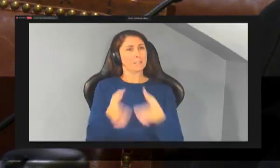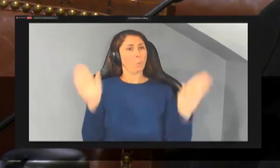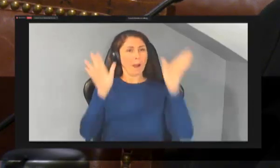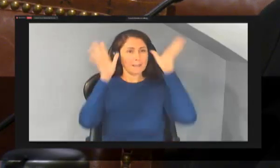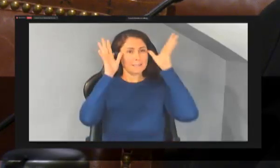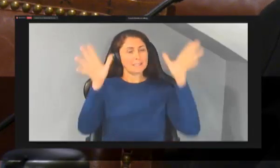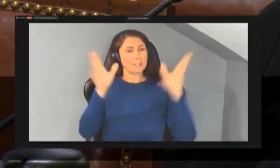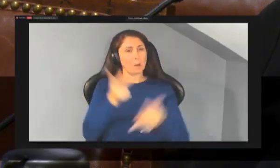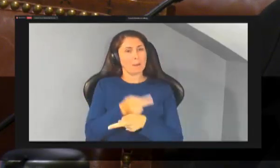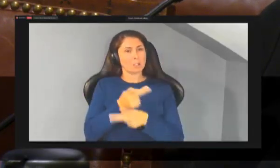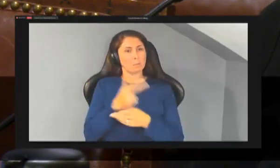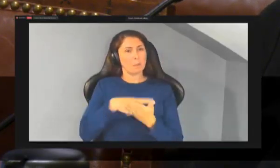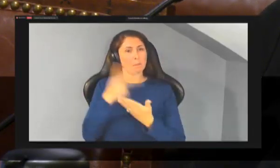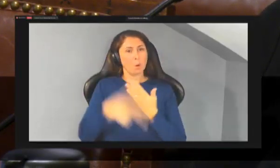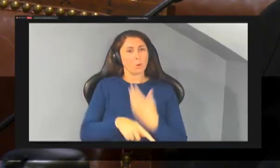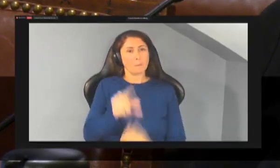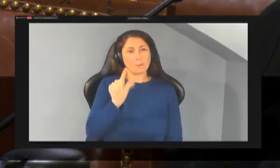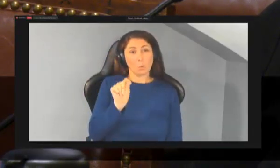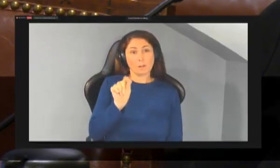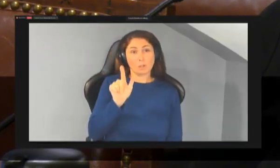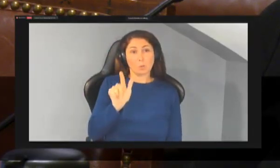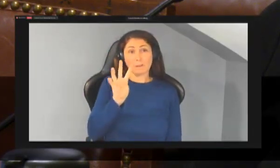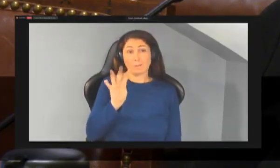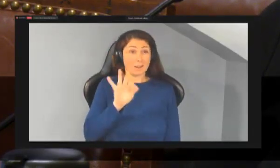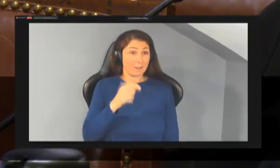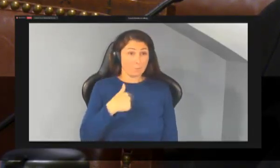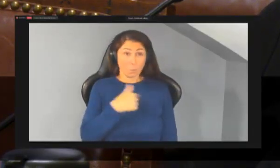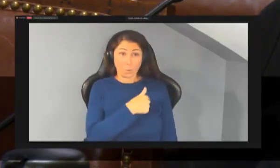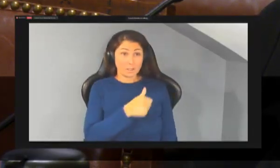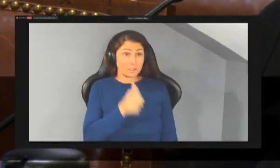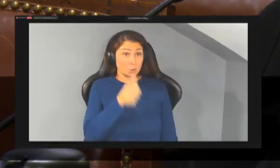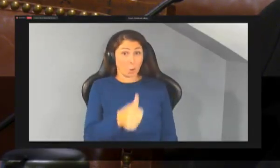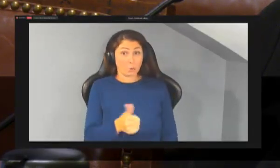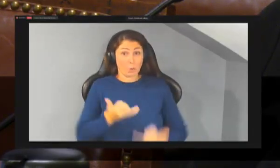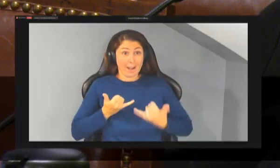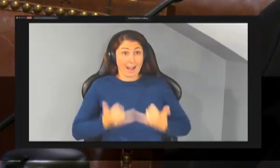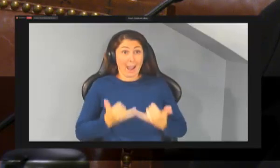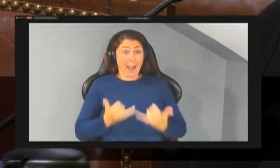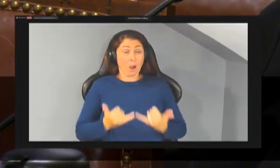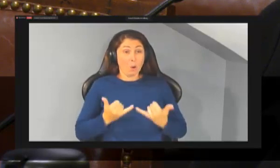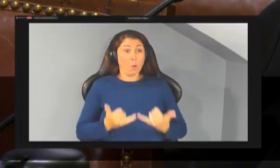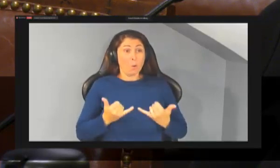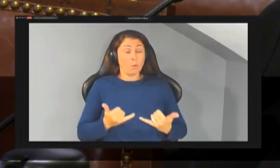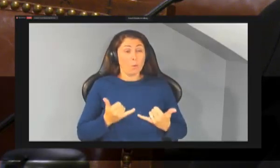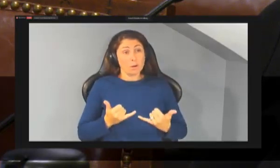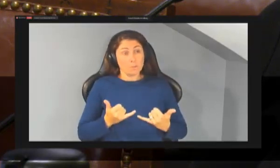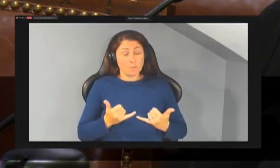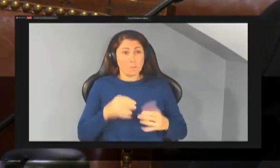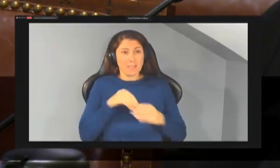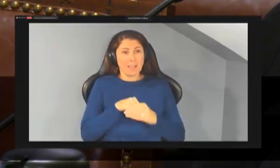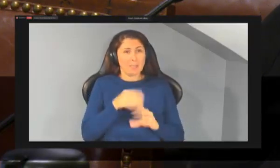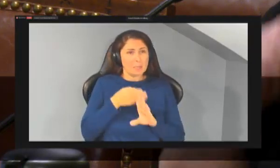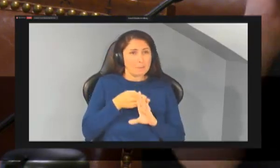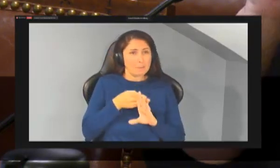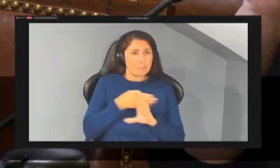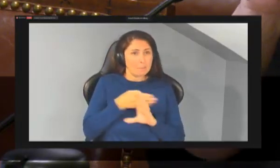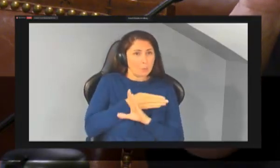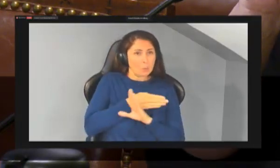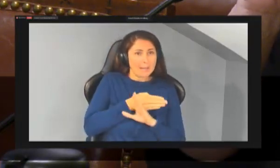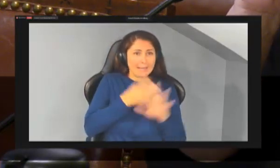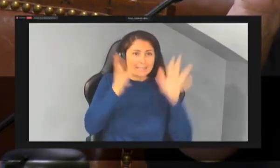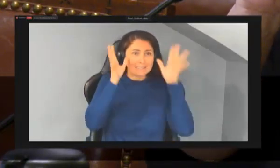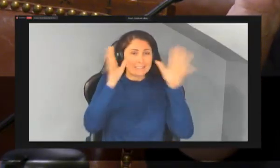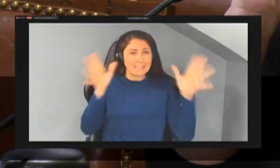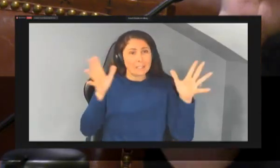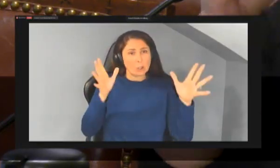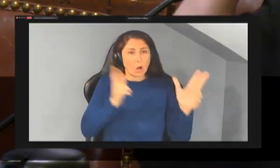in 2024. If we don't do it now, in the kind of pre-deer hunting season, then we're going to have to kick